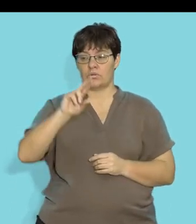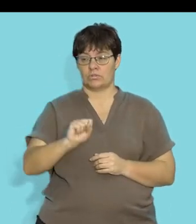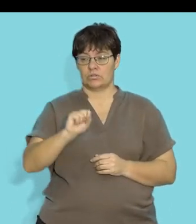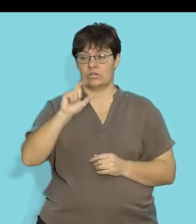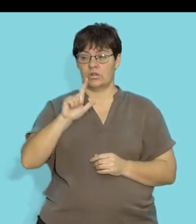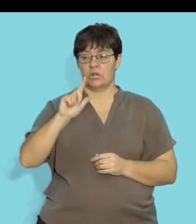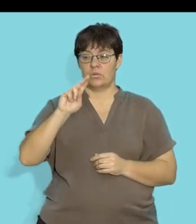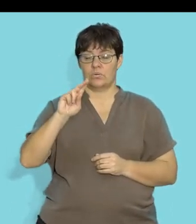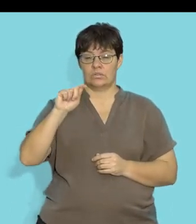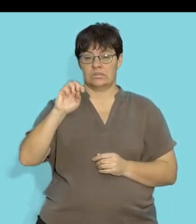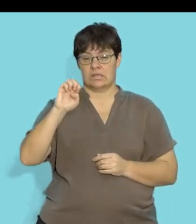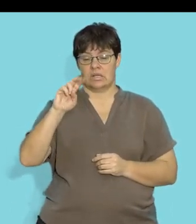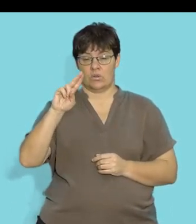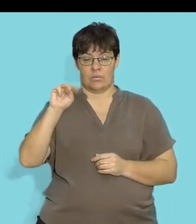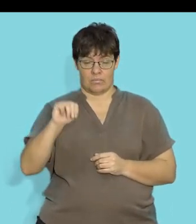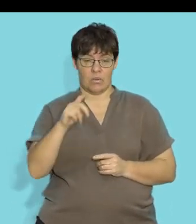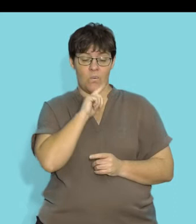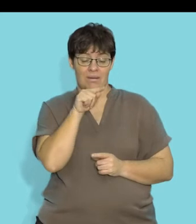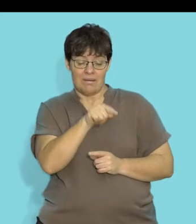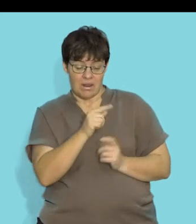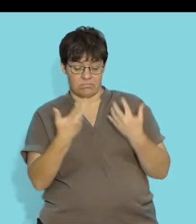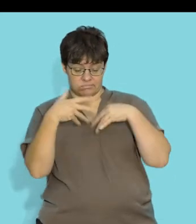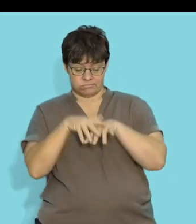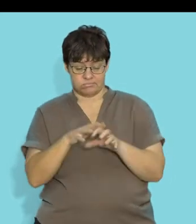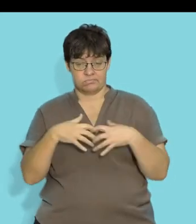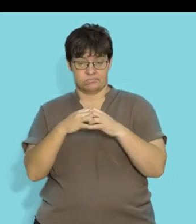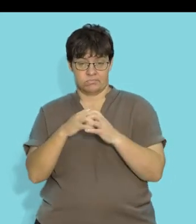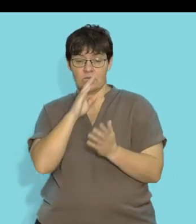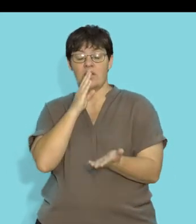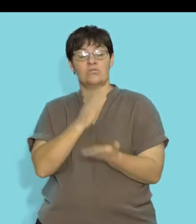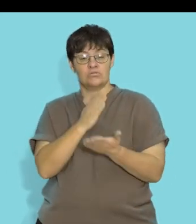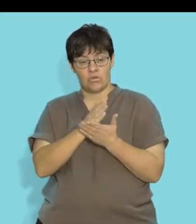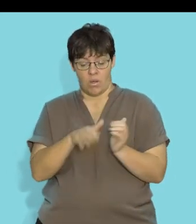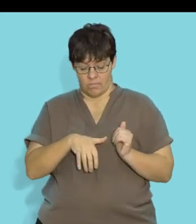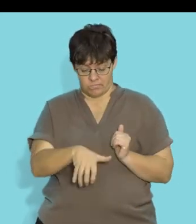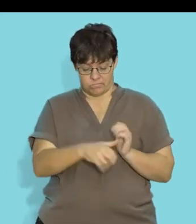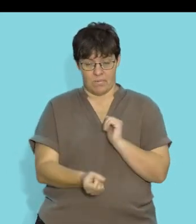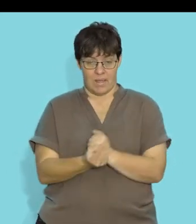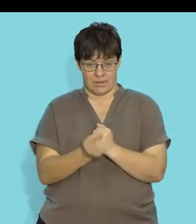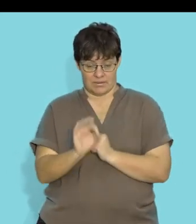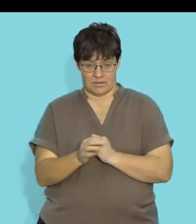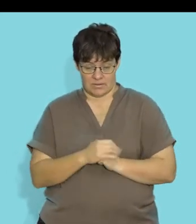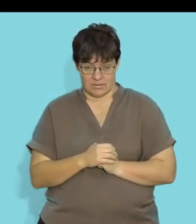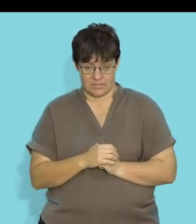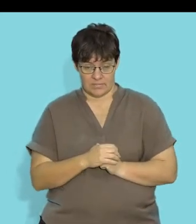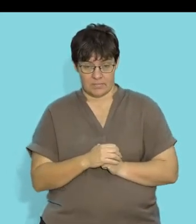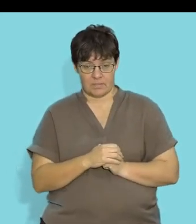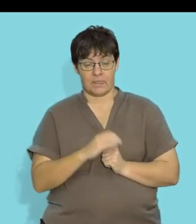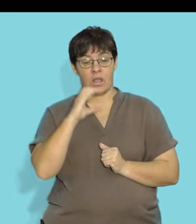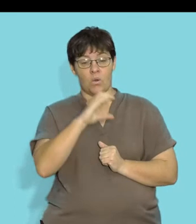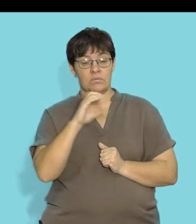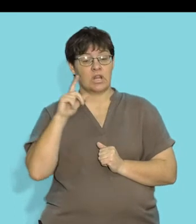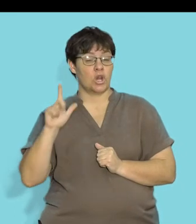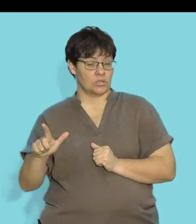corpus luteum when the egg cell or the ovum is fertilized to ensure pregnancy. So the